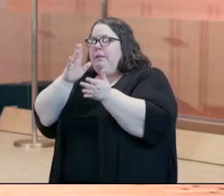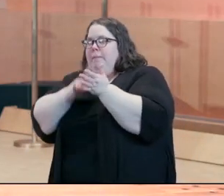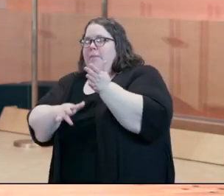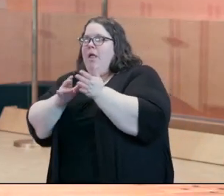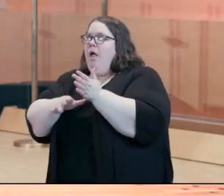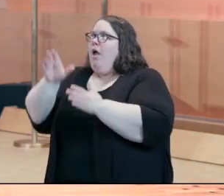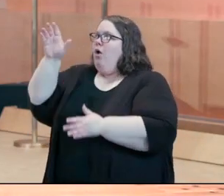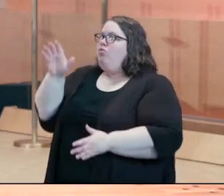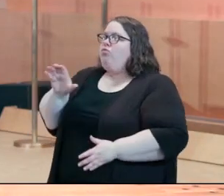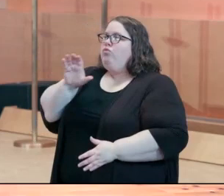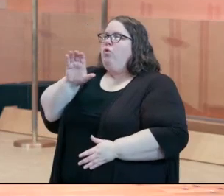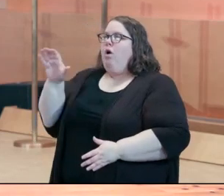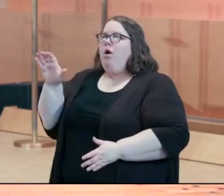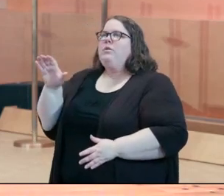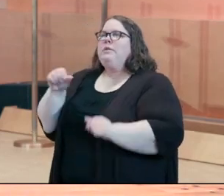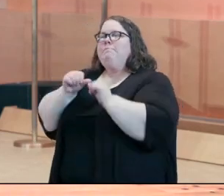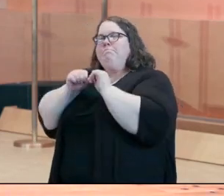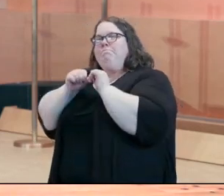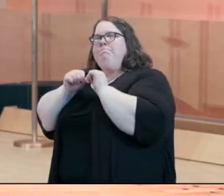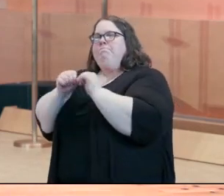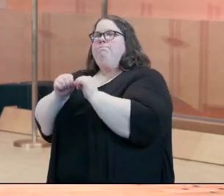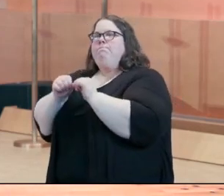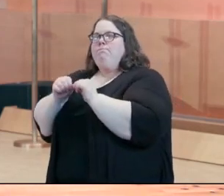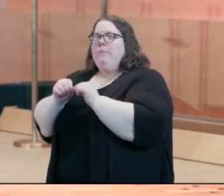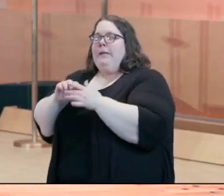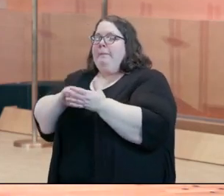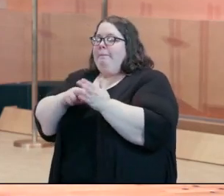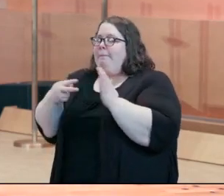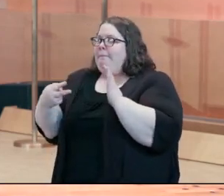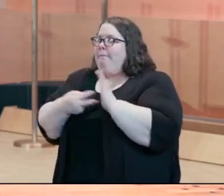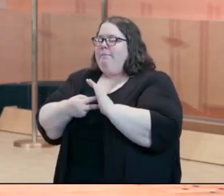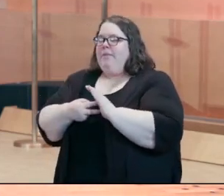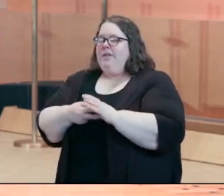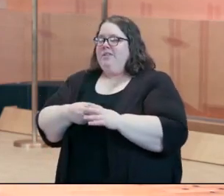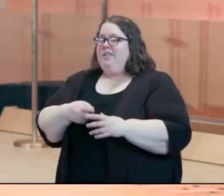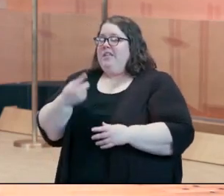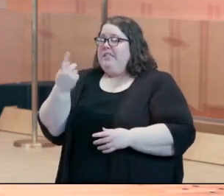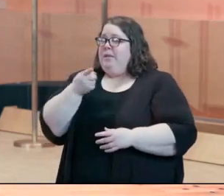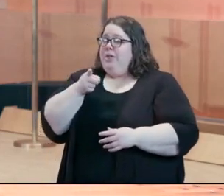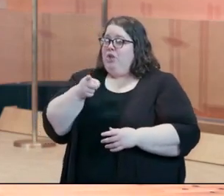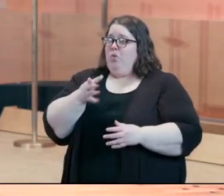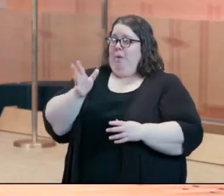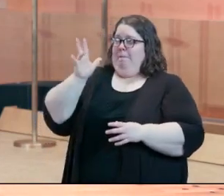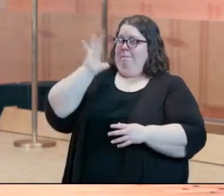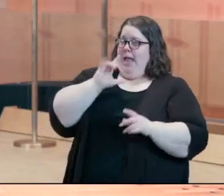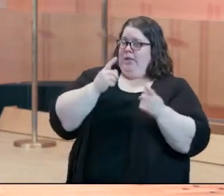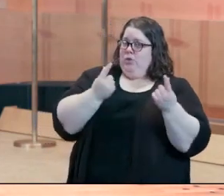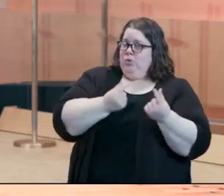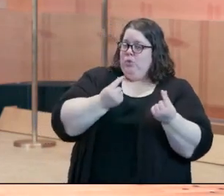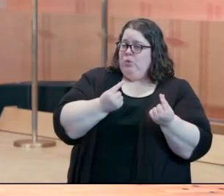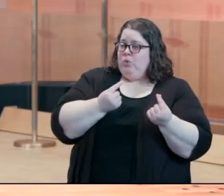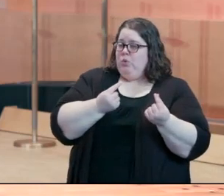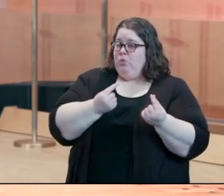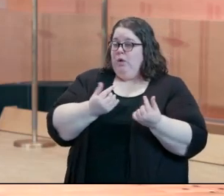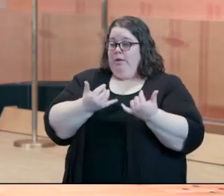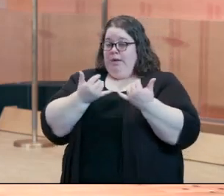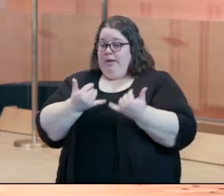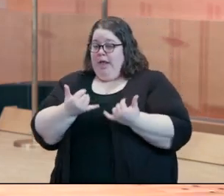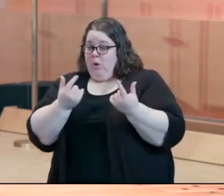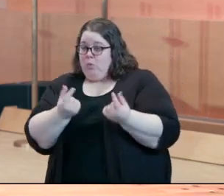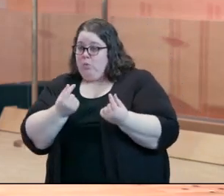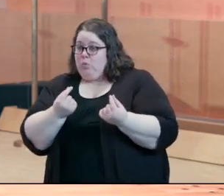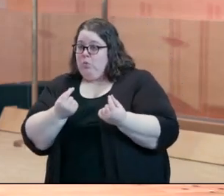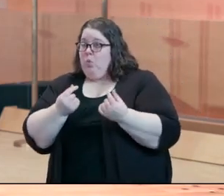And what that means is, no thing that you have done, no thing you are doing, or no thing that you will do can